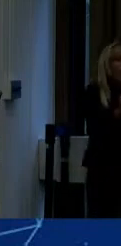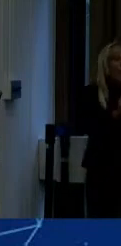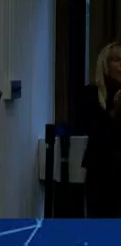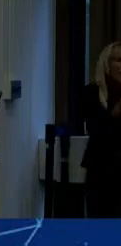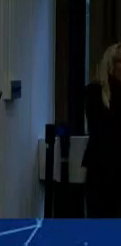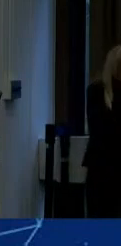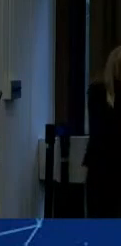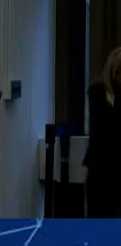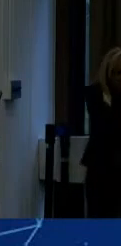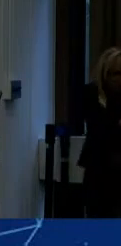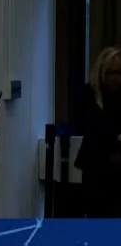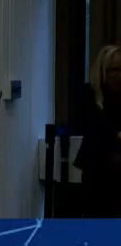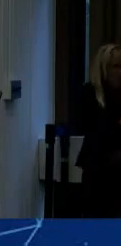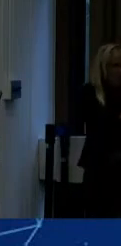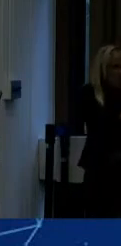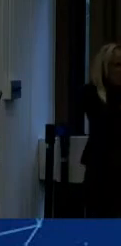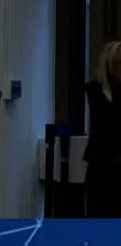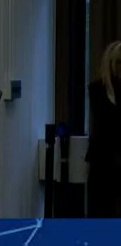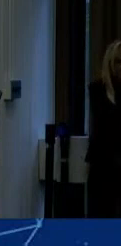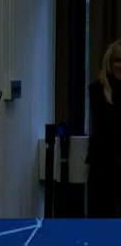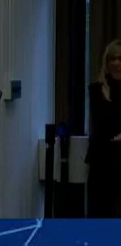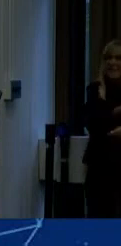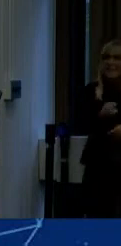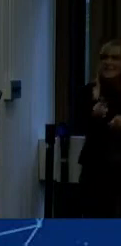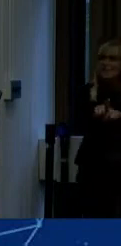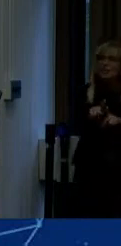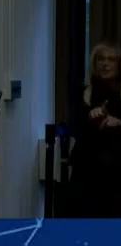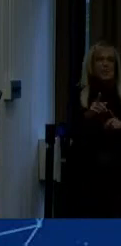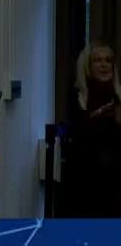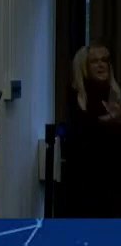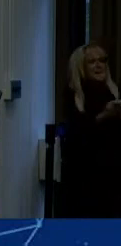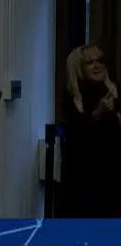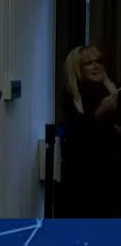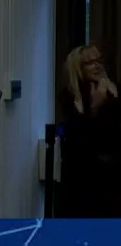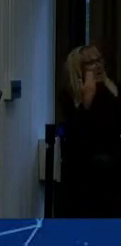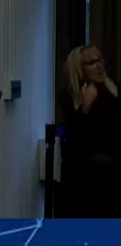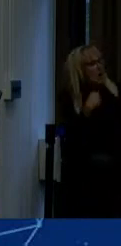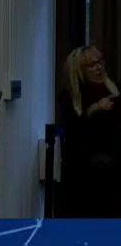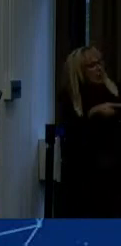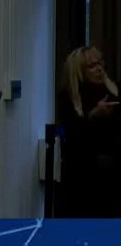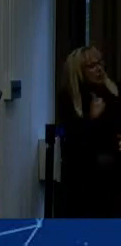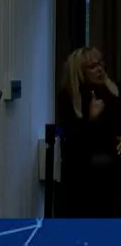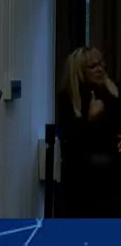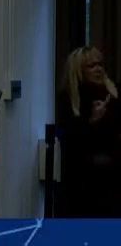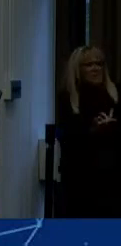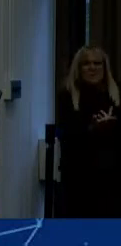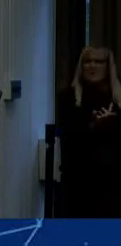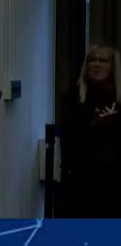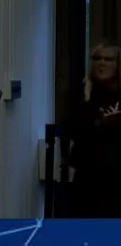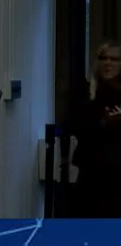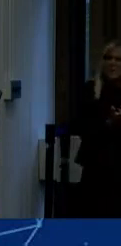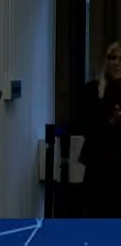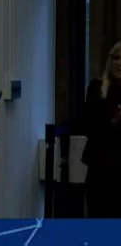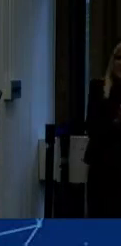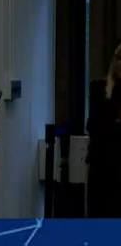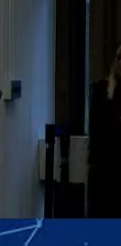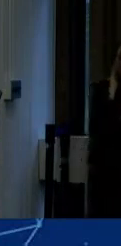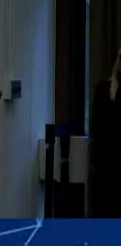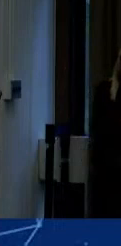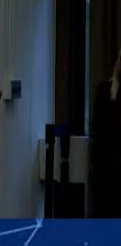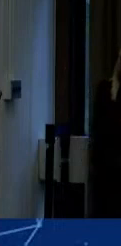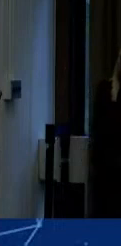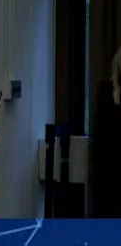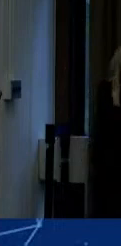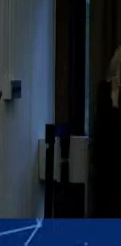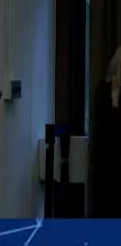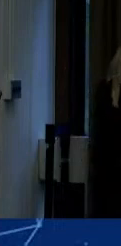The one thing that I found interesting, and again, I chose something that I knew that I could check myself. I put in, as I was playing around, some a